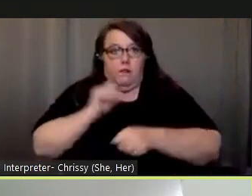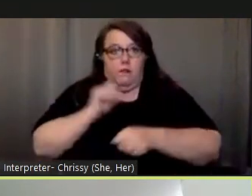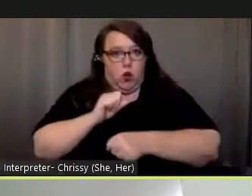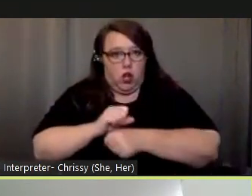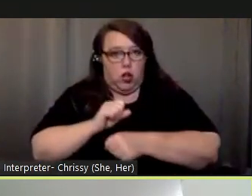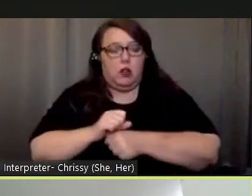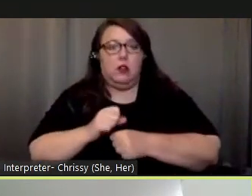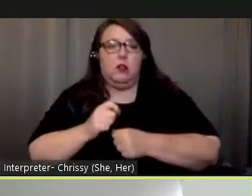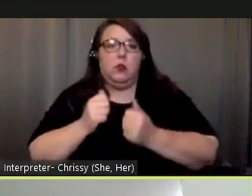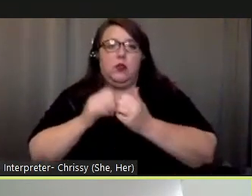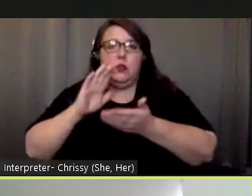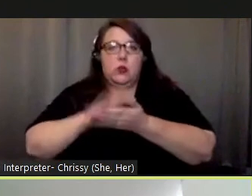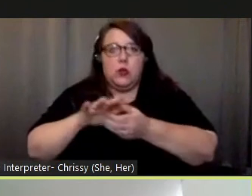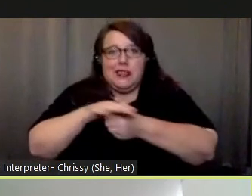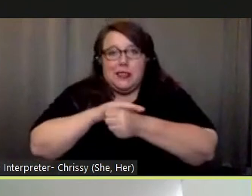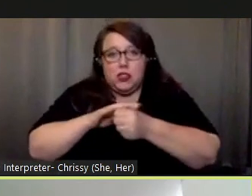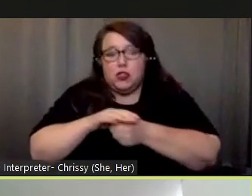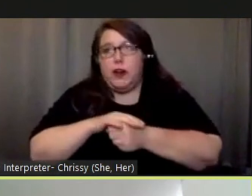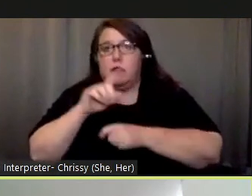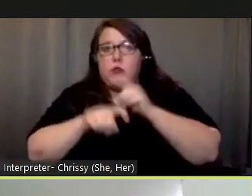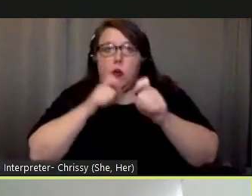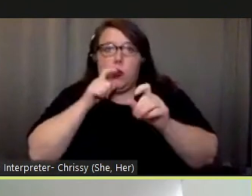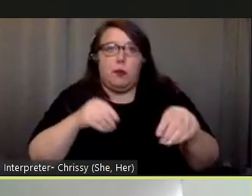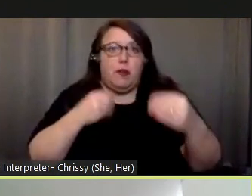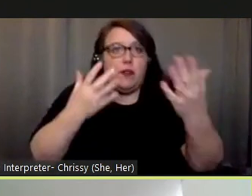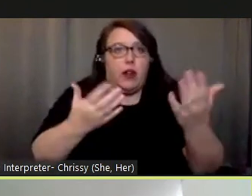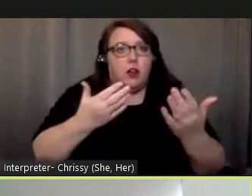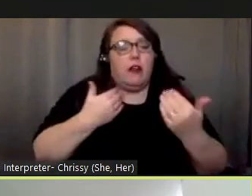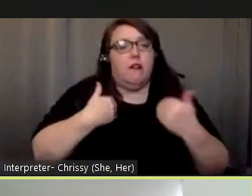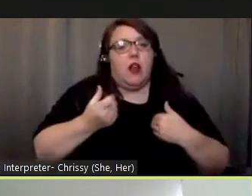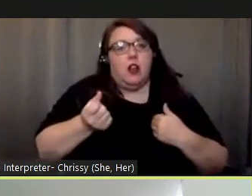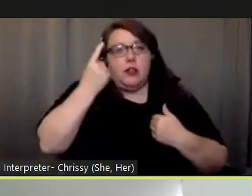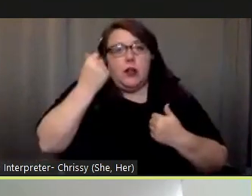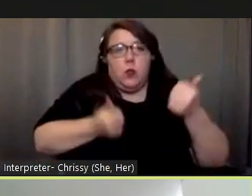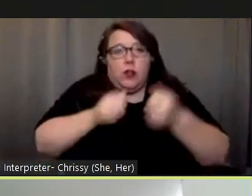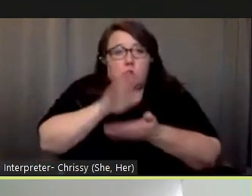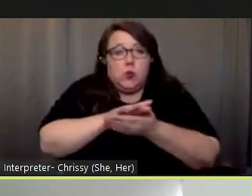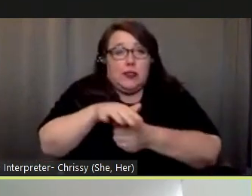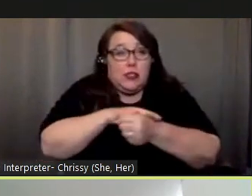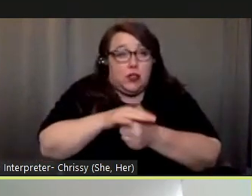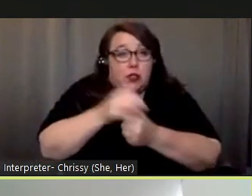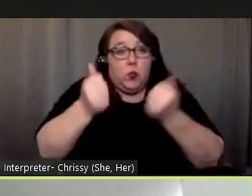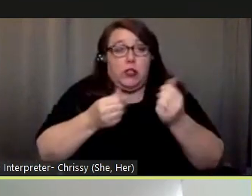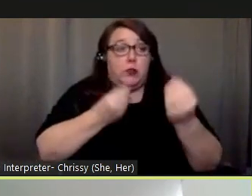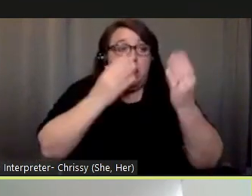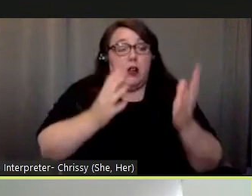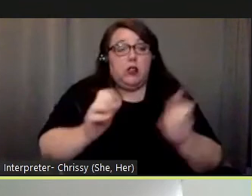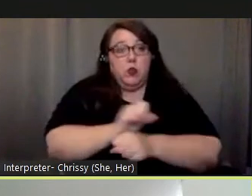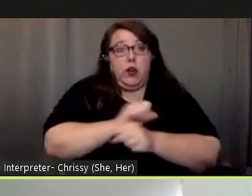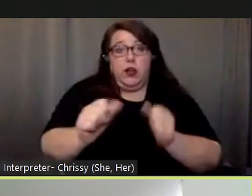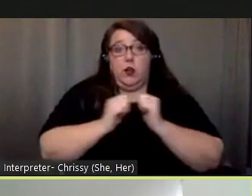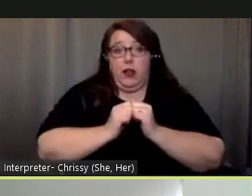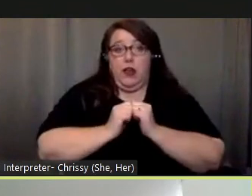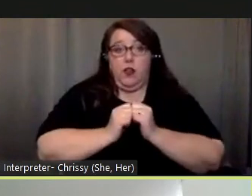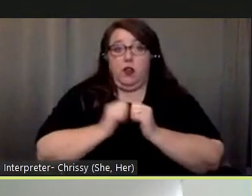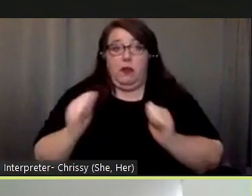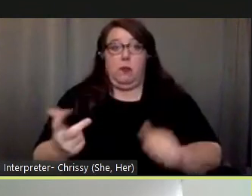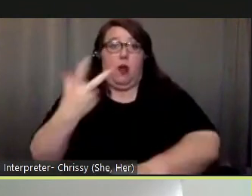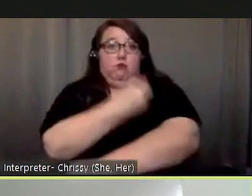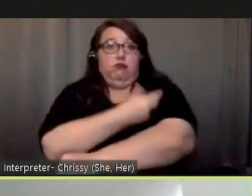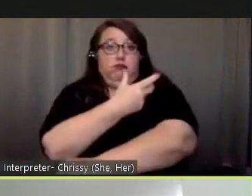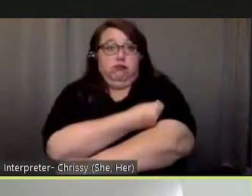districts, surveyed our providers to have an understanding of which school districts and which providers are working together to provide these vaccines to